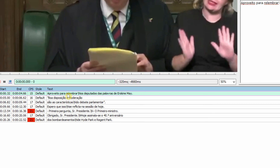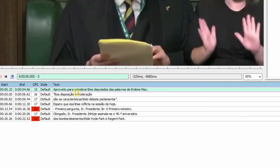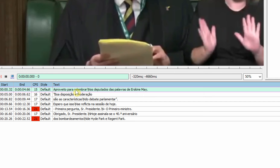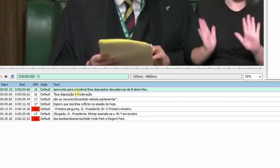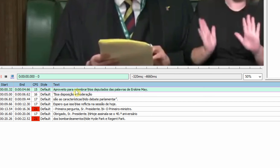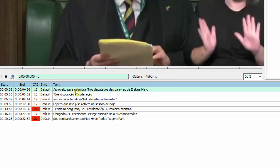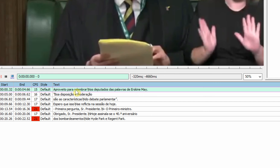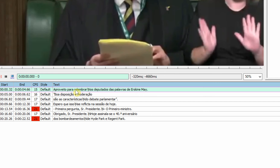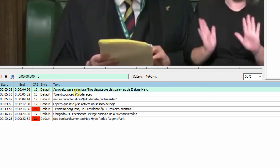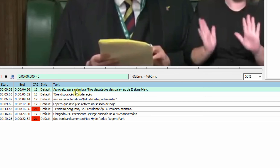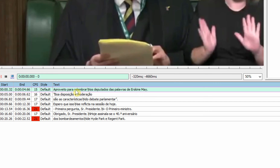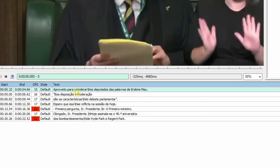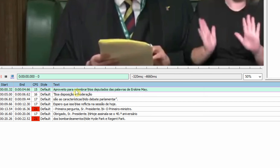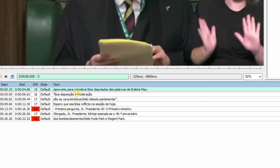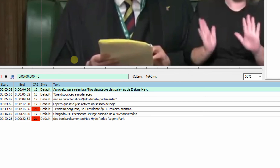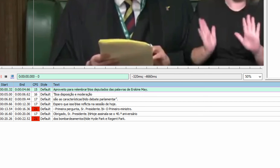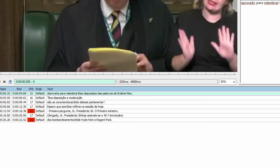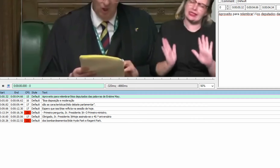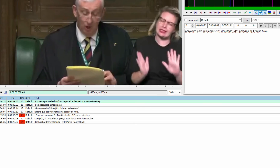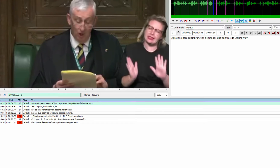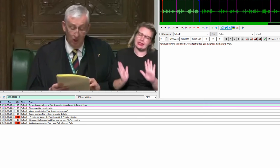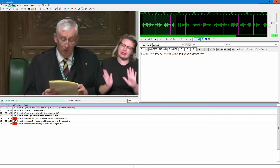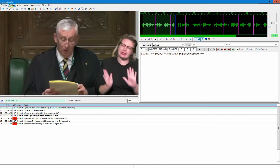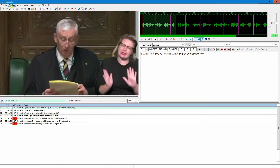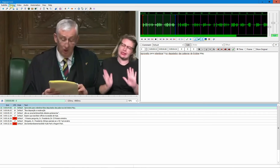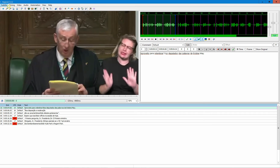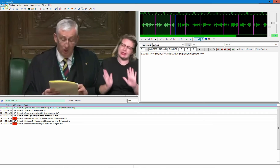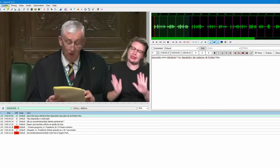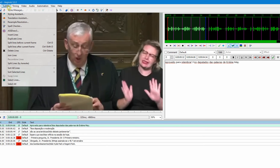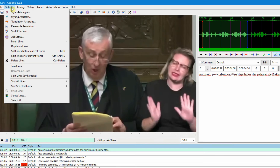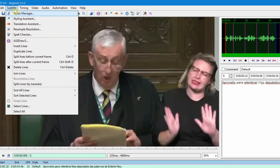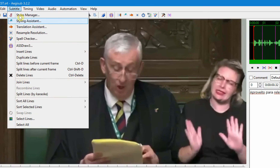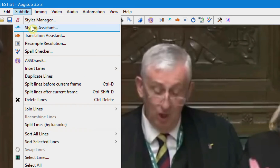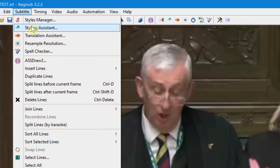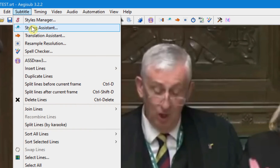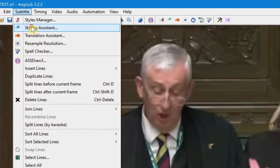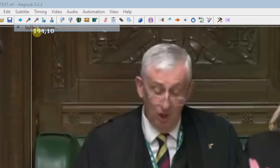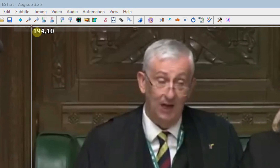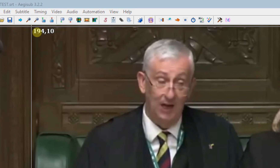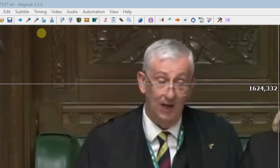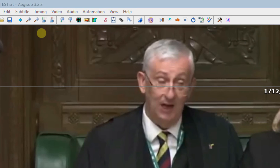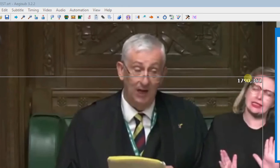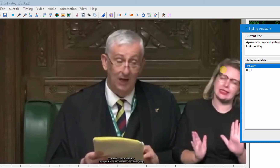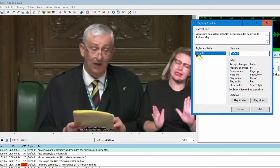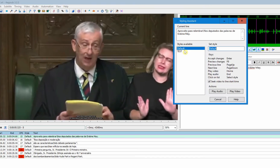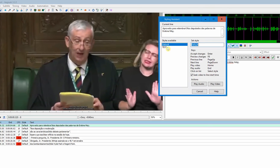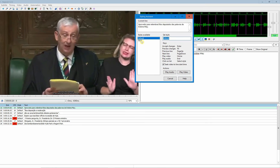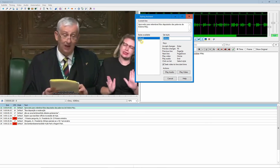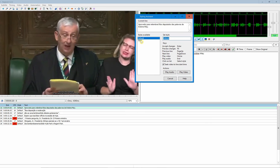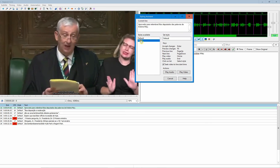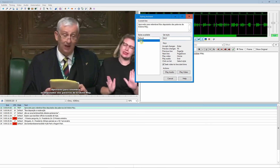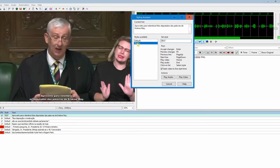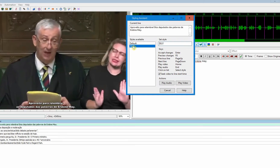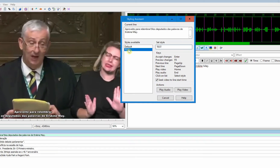Now, if you click on the line and you come to Subtitle and Styling Assistant, you